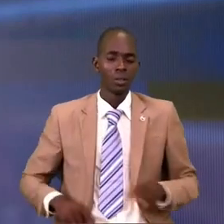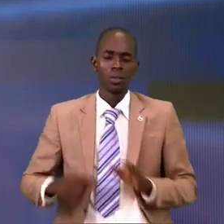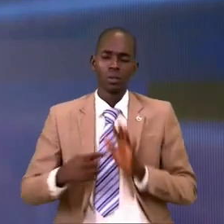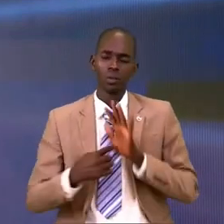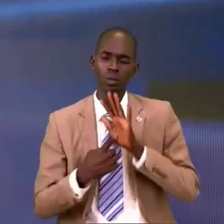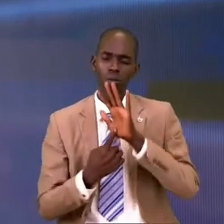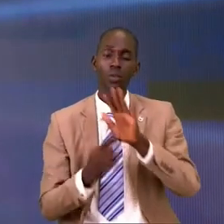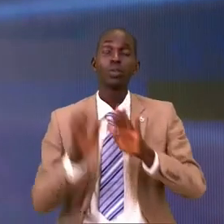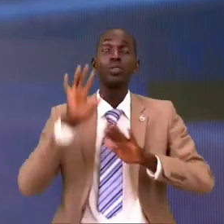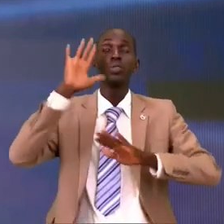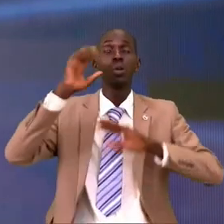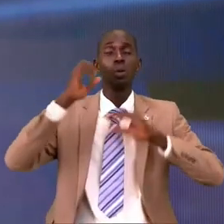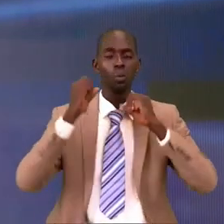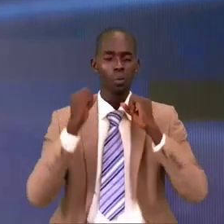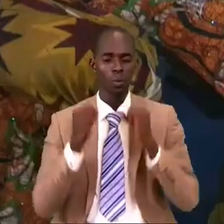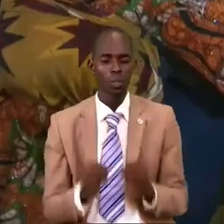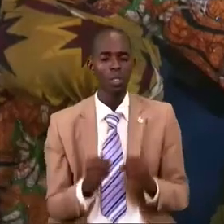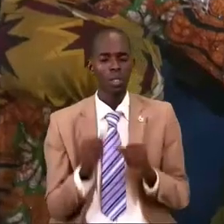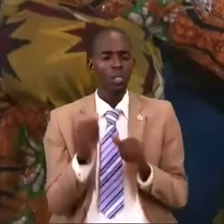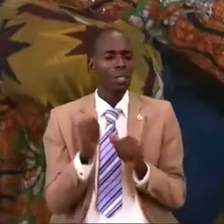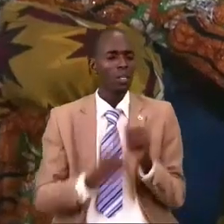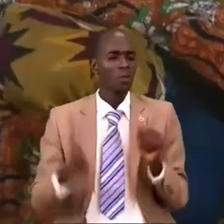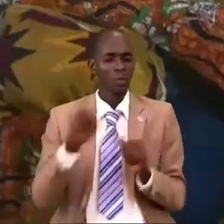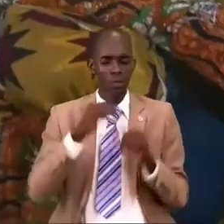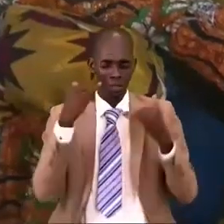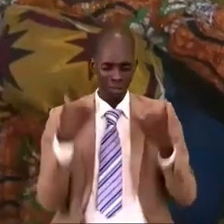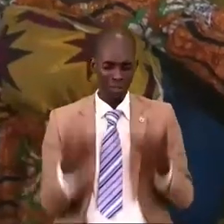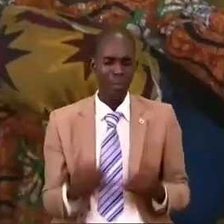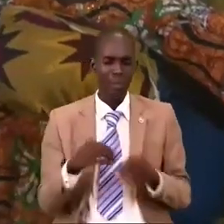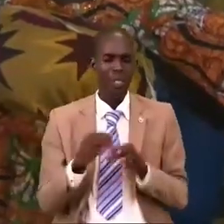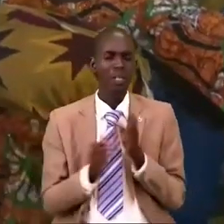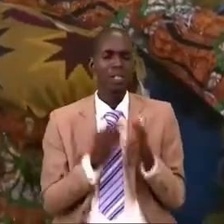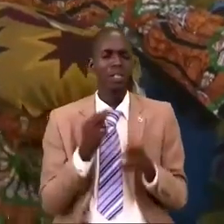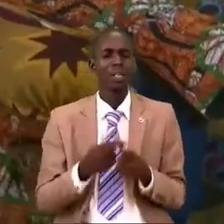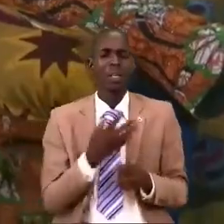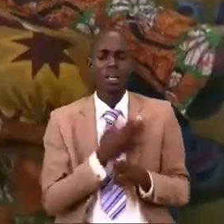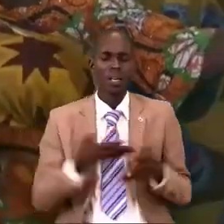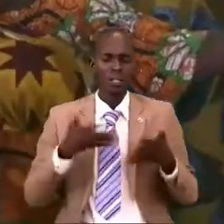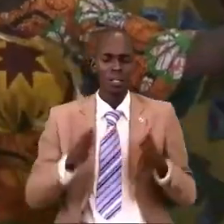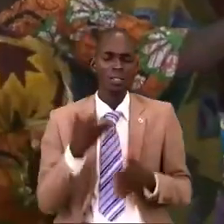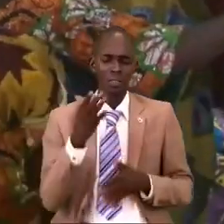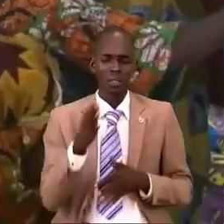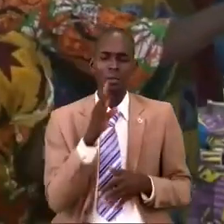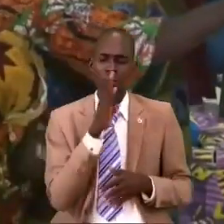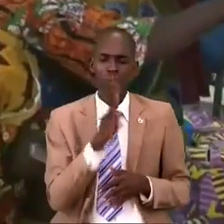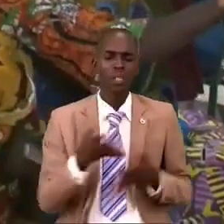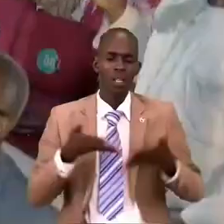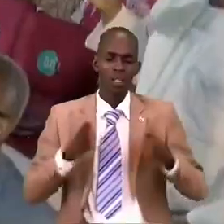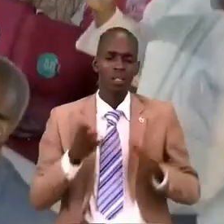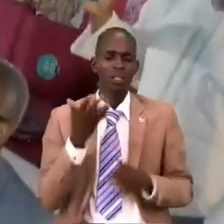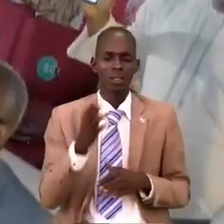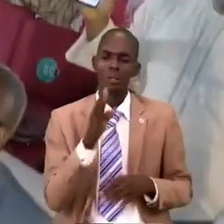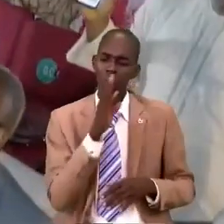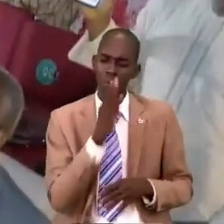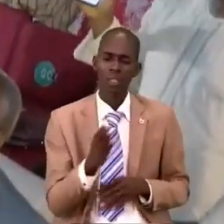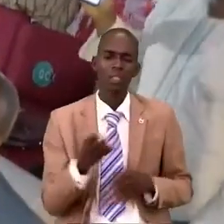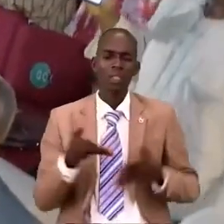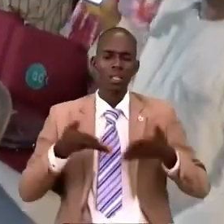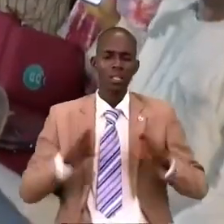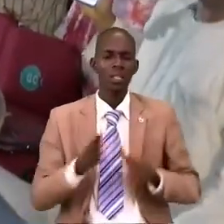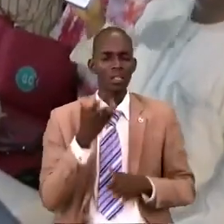be, let there be the fulfillment of the expectation of everyone.